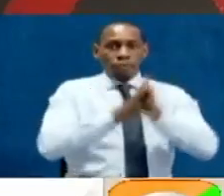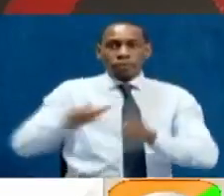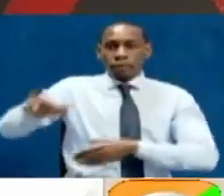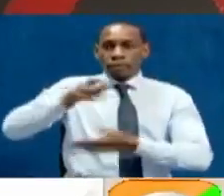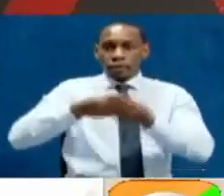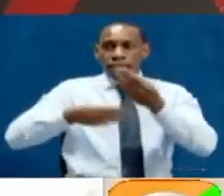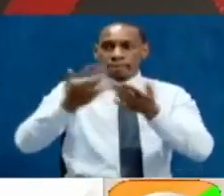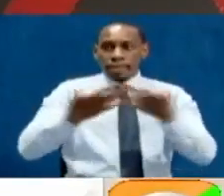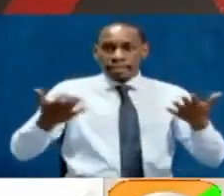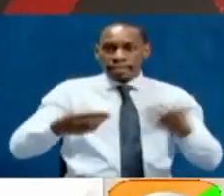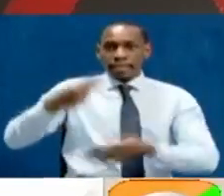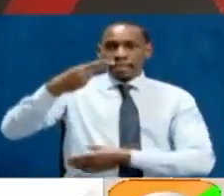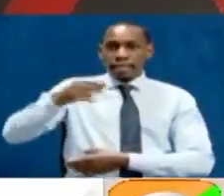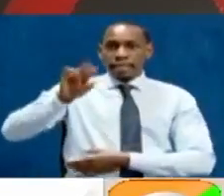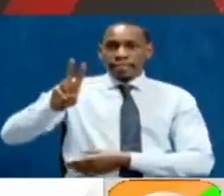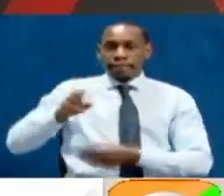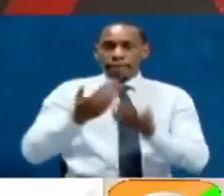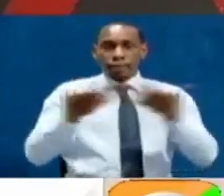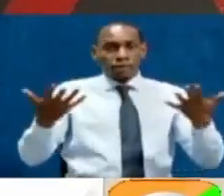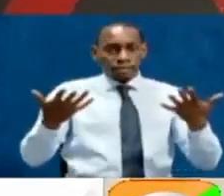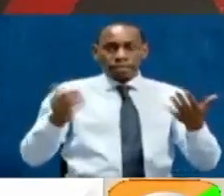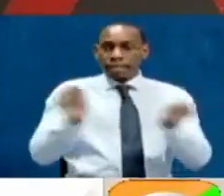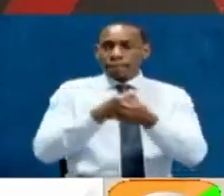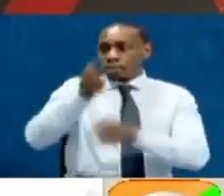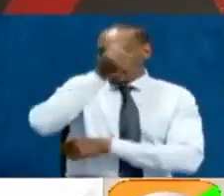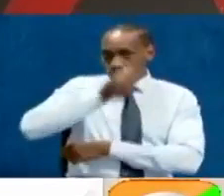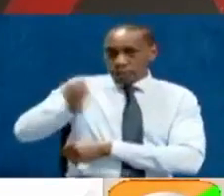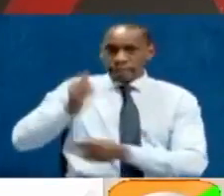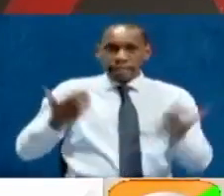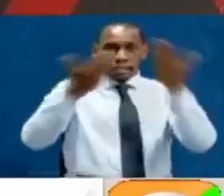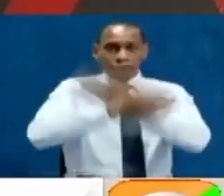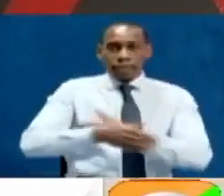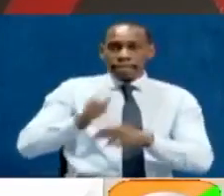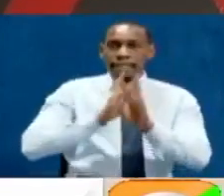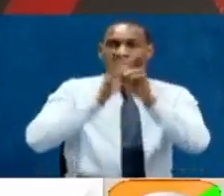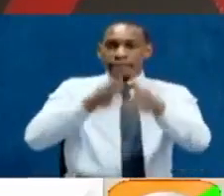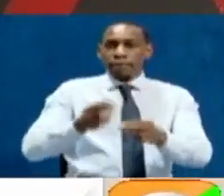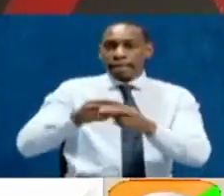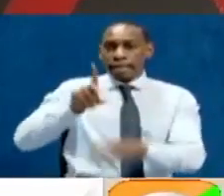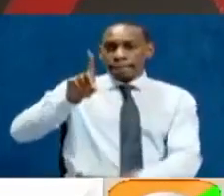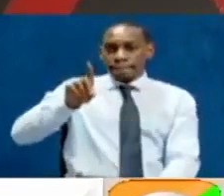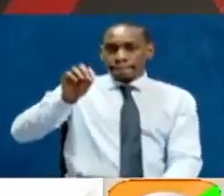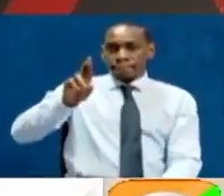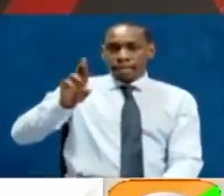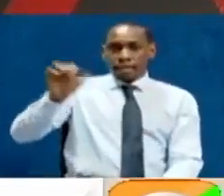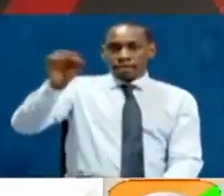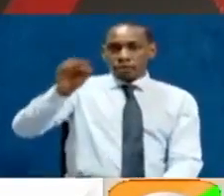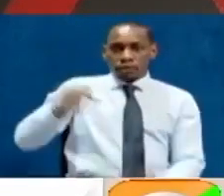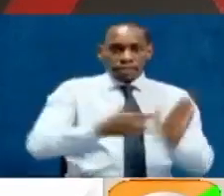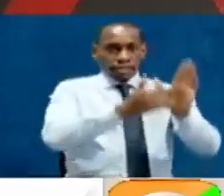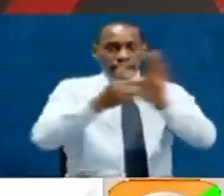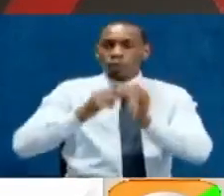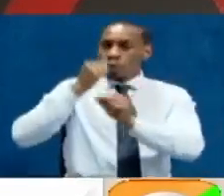supply chains for HIV health products cannot be ignored. Tonight, Dorcas Wangira explores the relentless